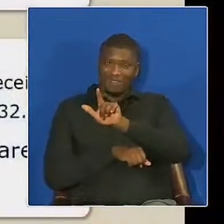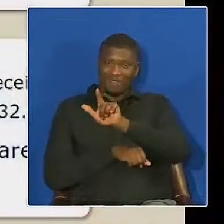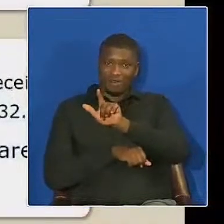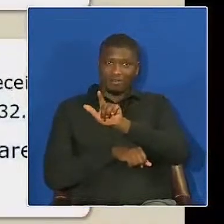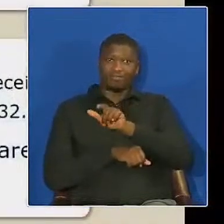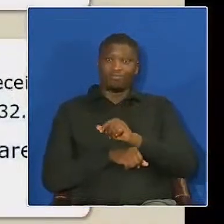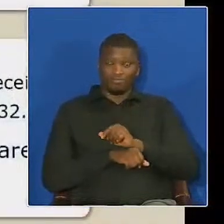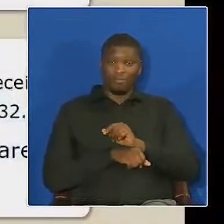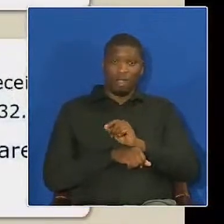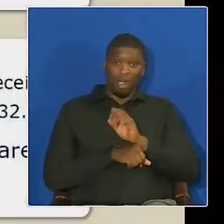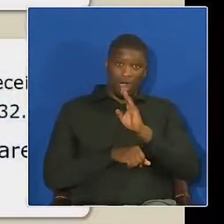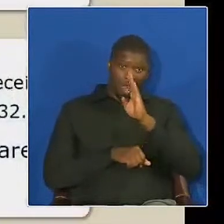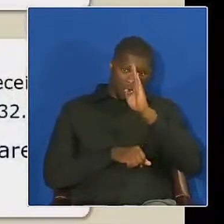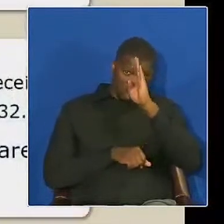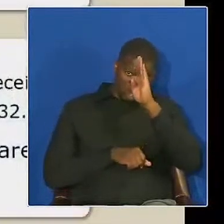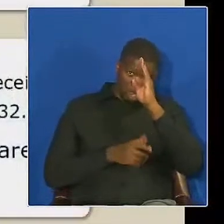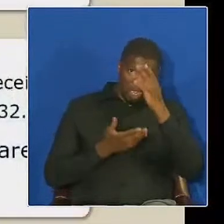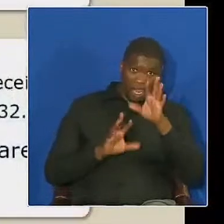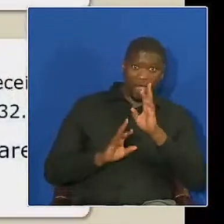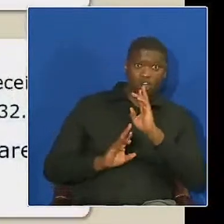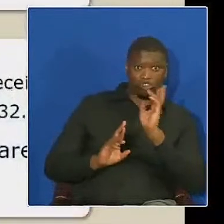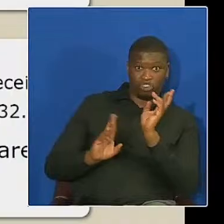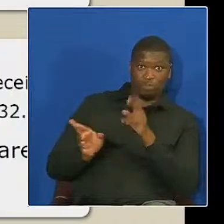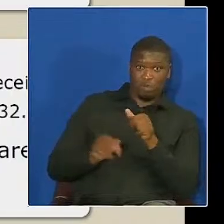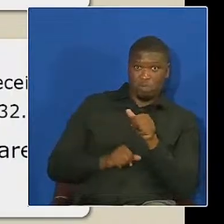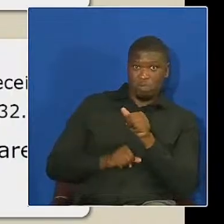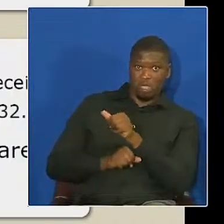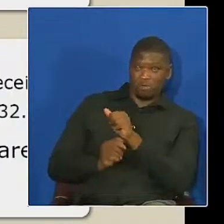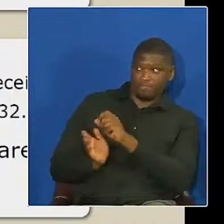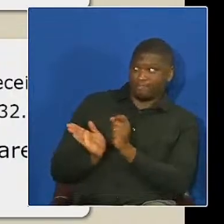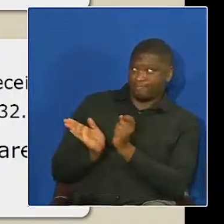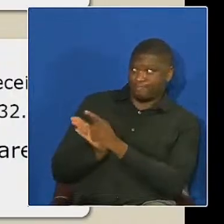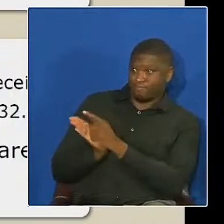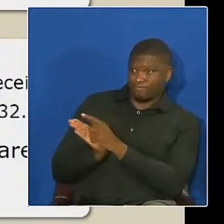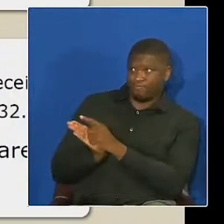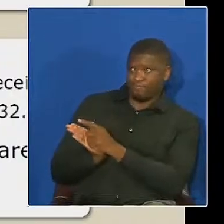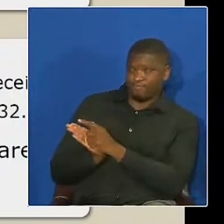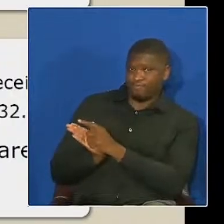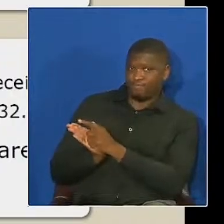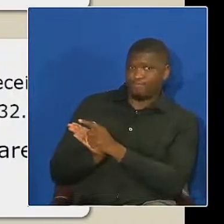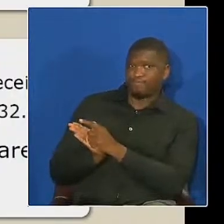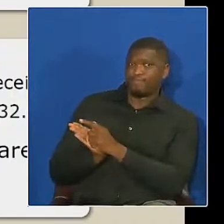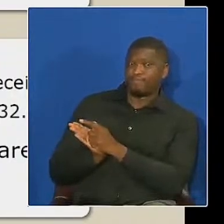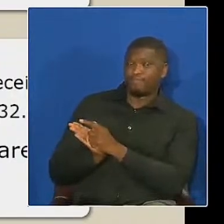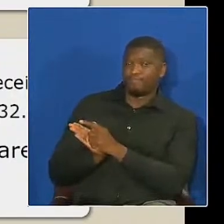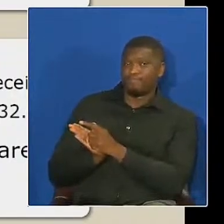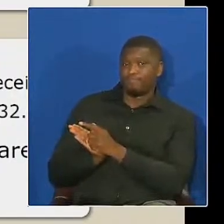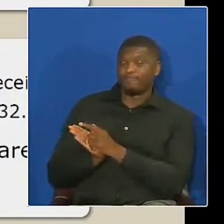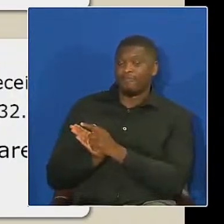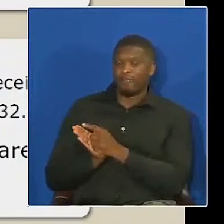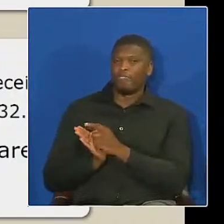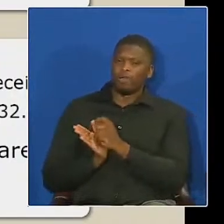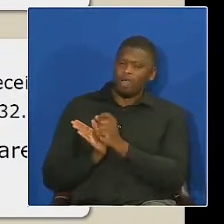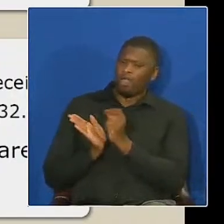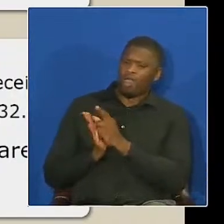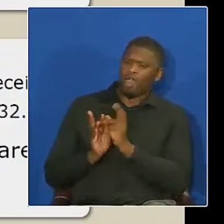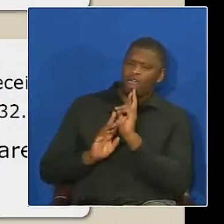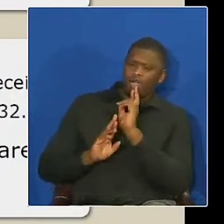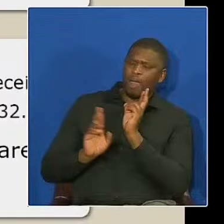Mr. Mokhozi is responding to the message or notice of